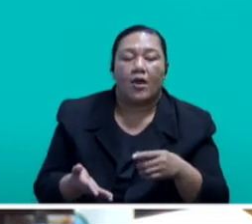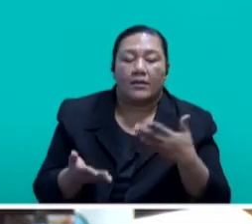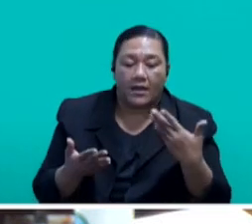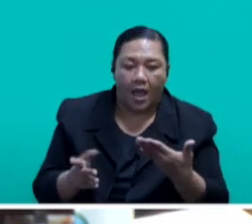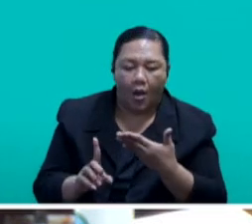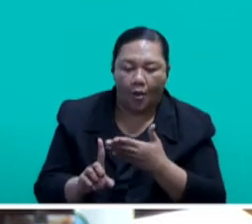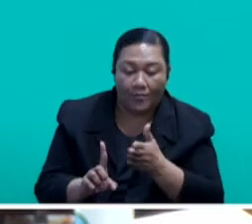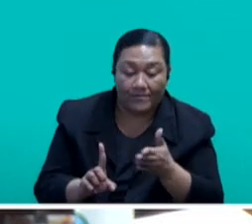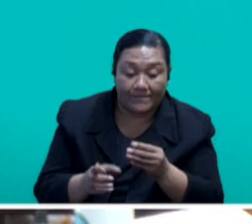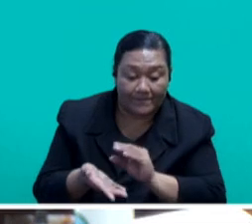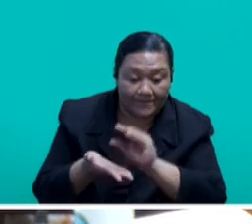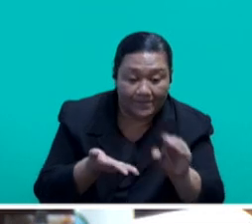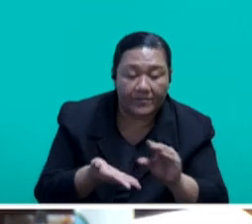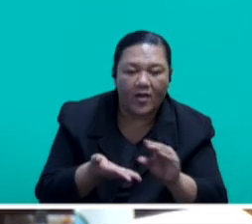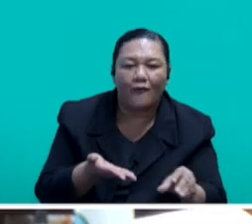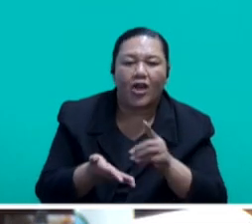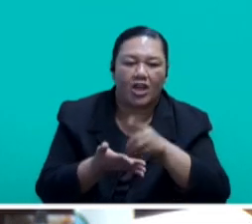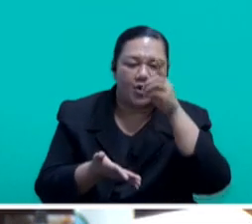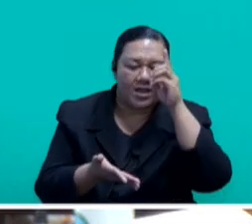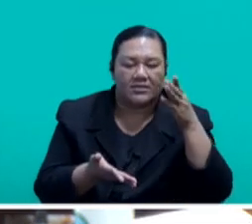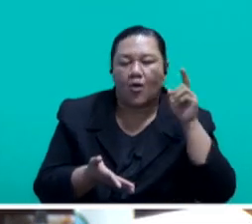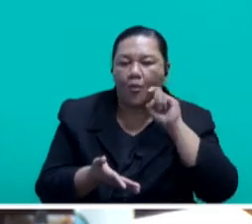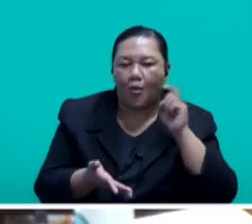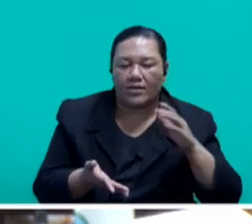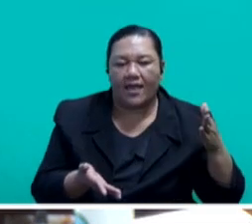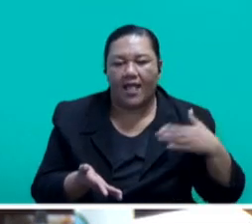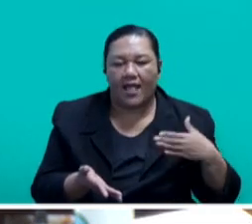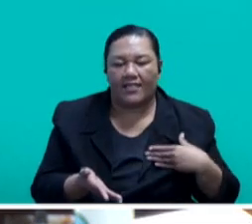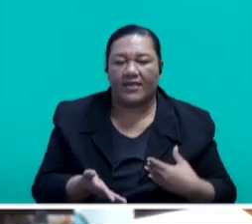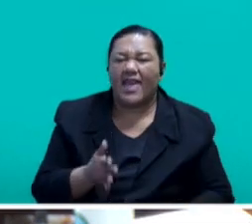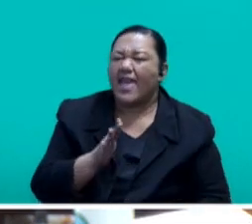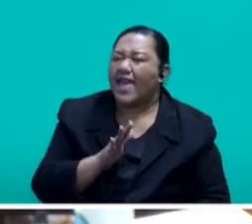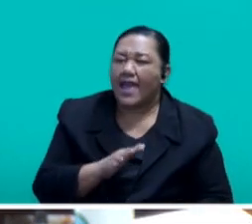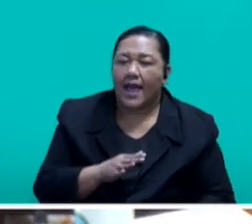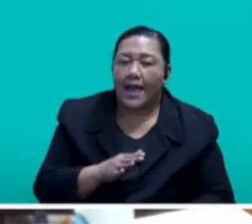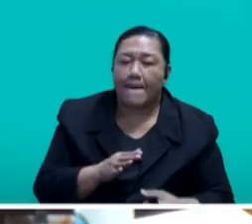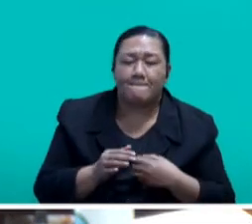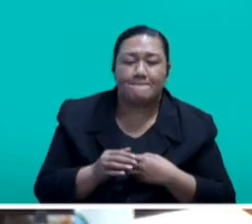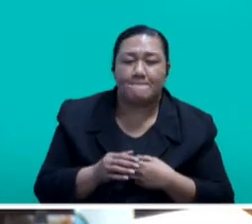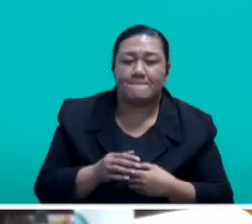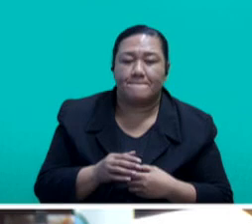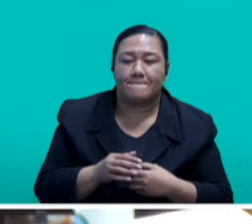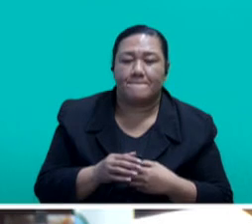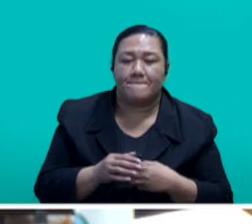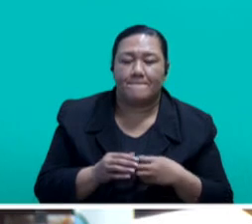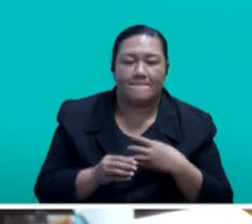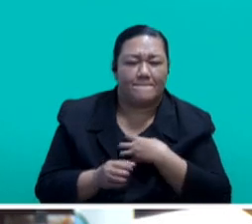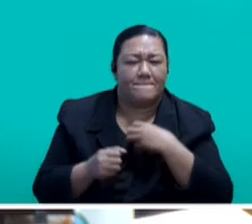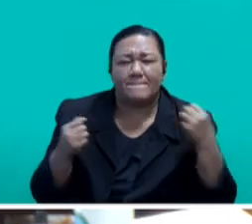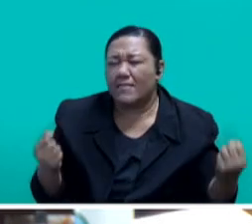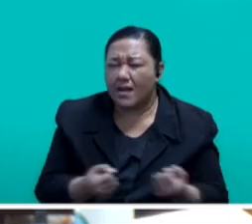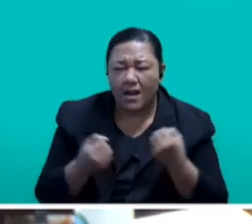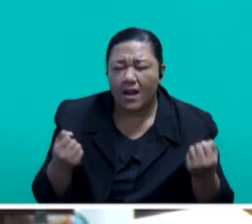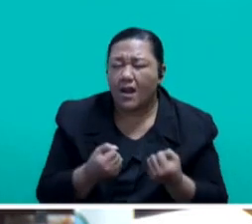health, and education. Excessive borrowing. That's not to suggest, Mr. Speaker, that